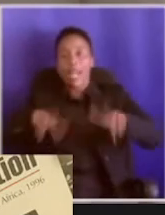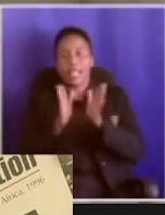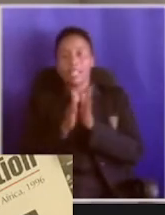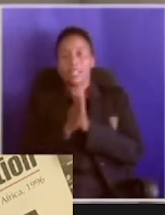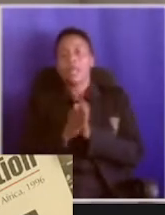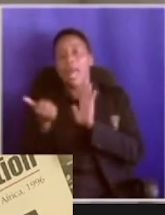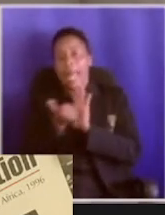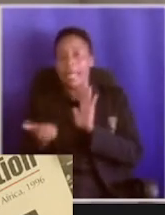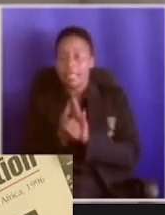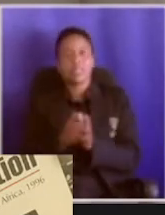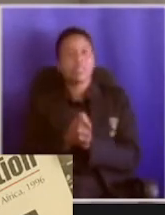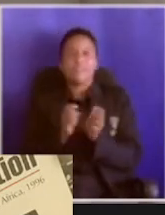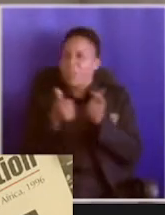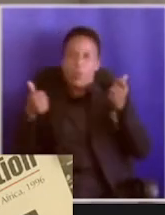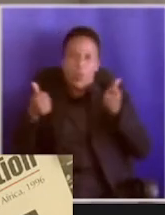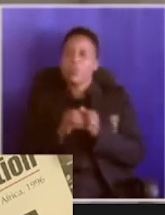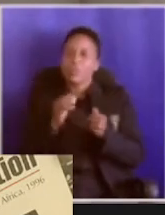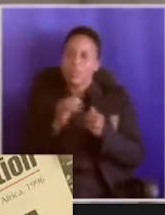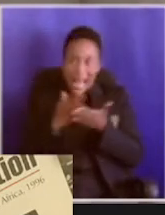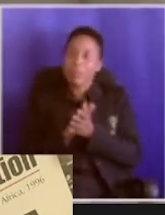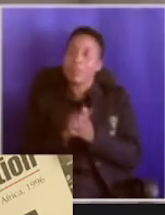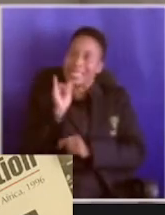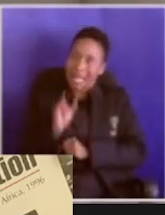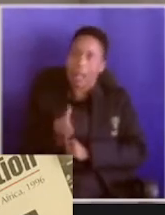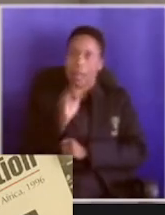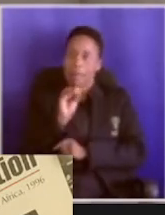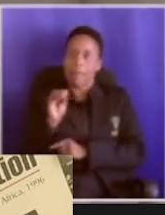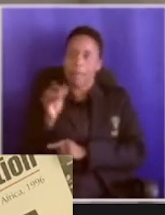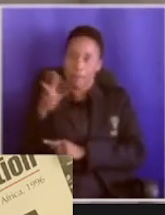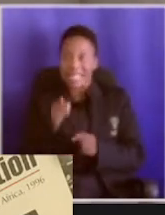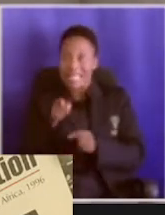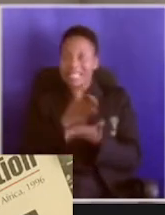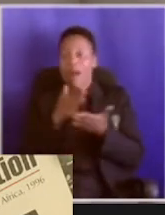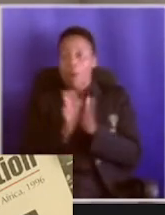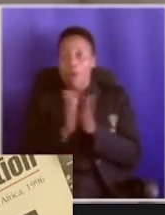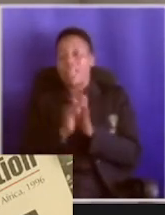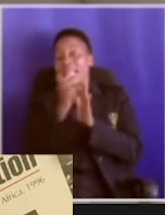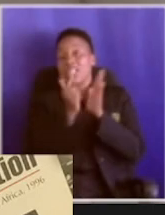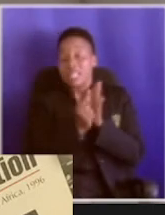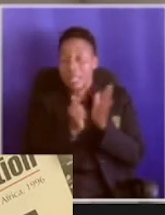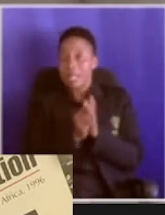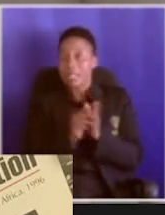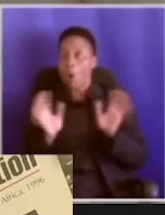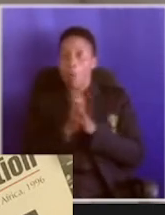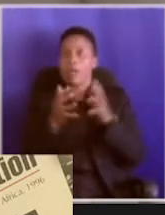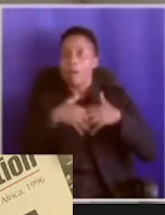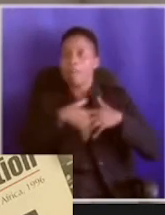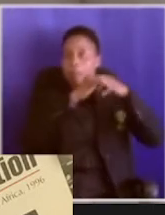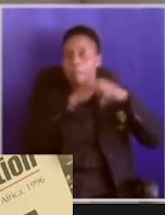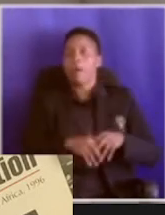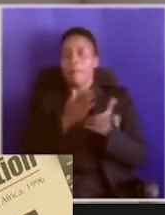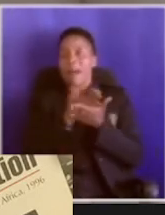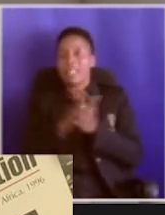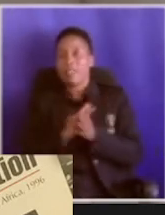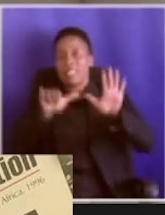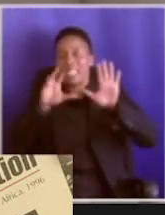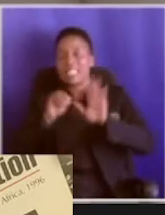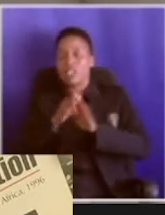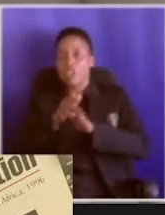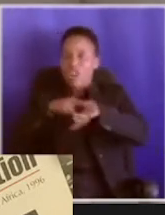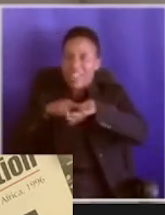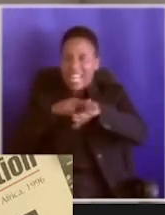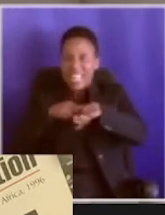few. These most prominent pieces of legislation only formed a part of the 60 racially discriminating